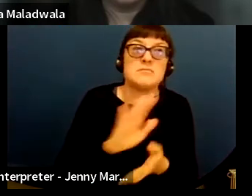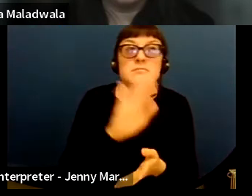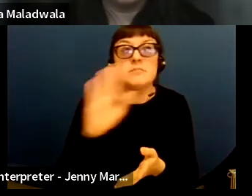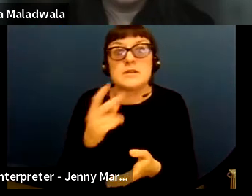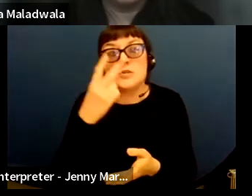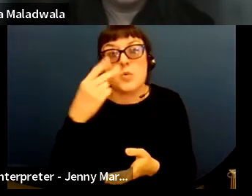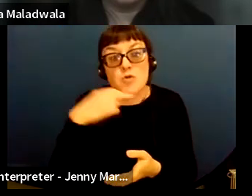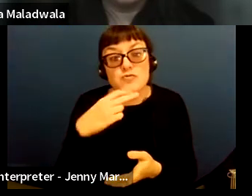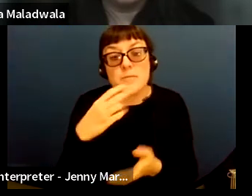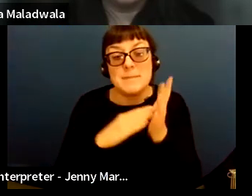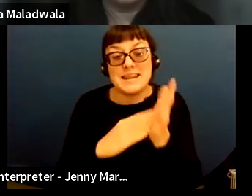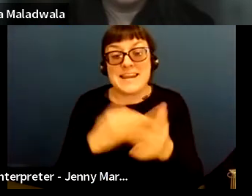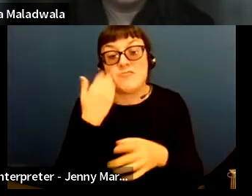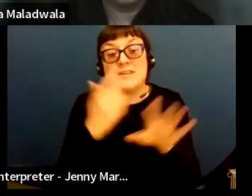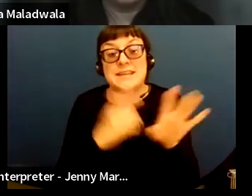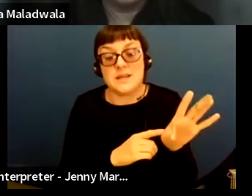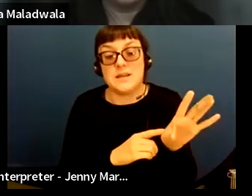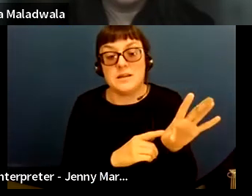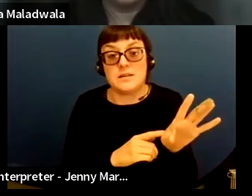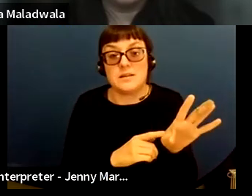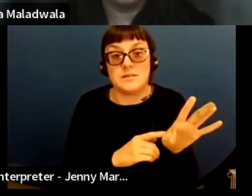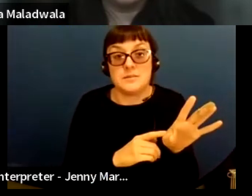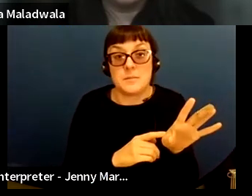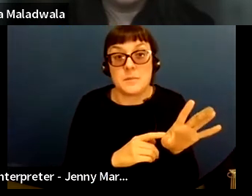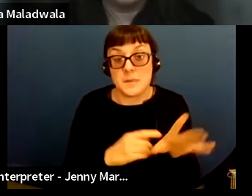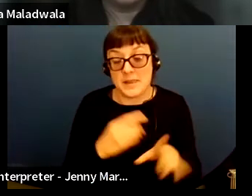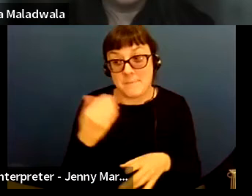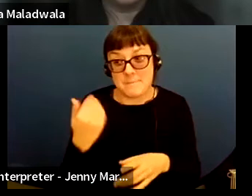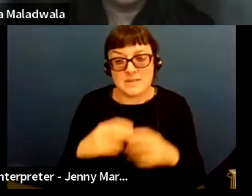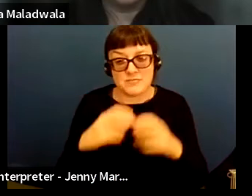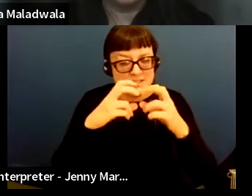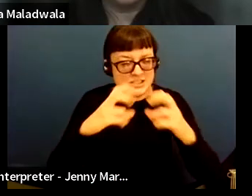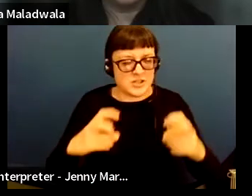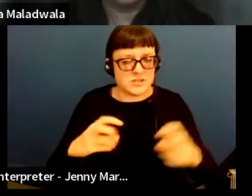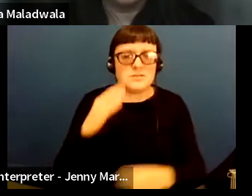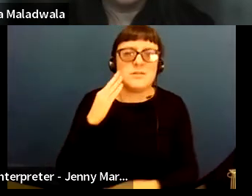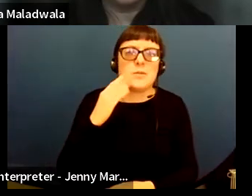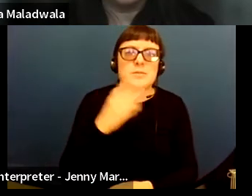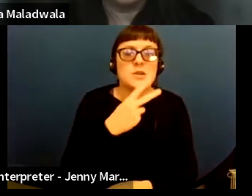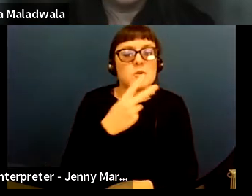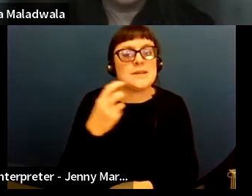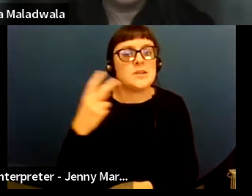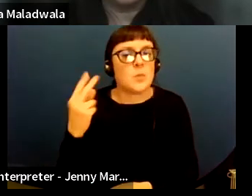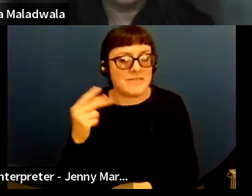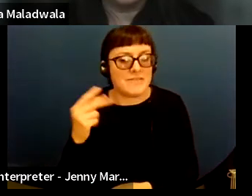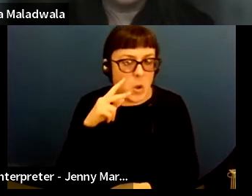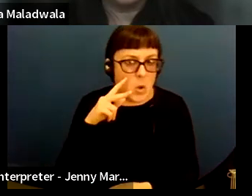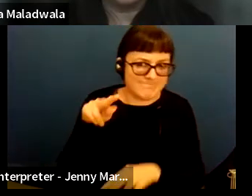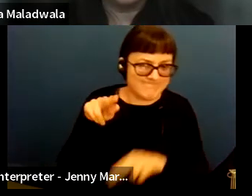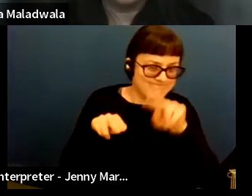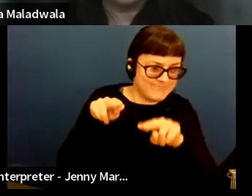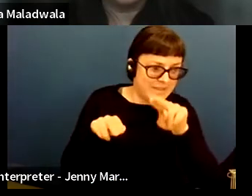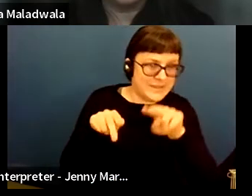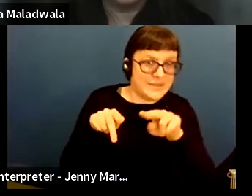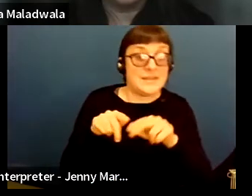million a year. And there was a study conducted, I think back in about 2012, looking at whether or